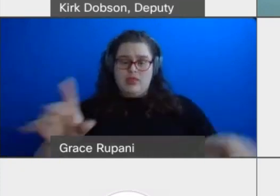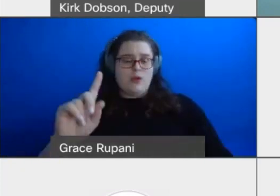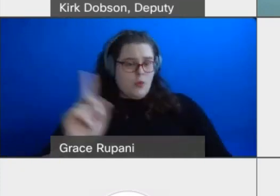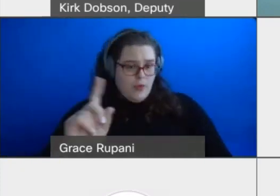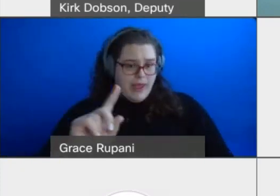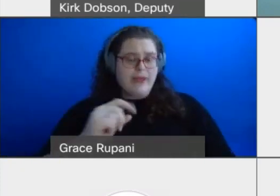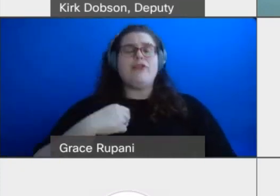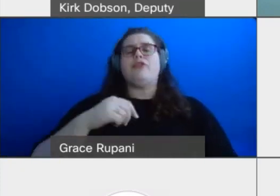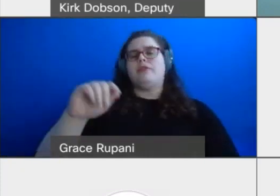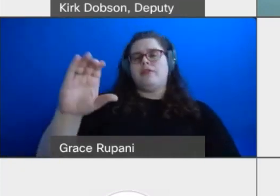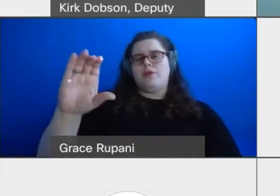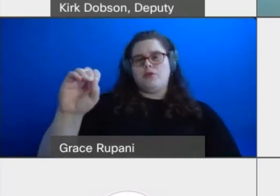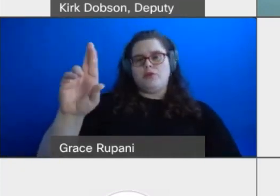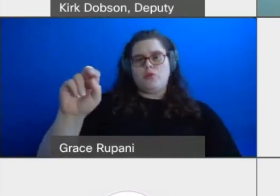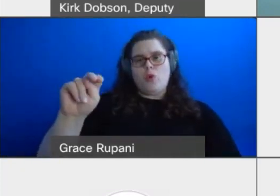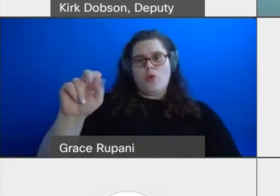coronavirus.dc.gov website.